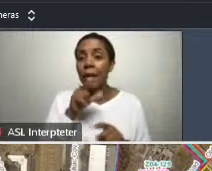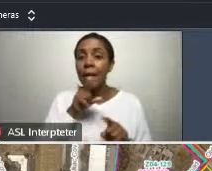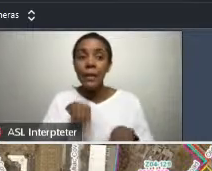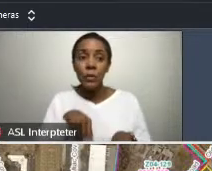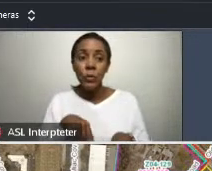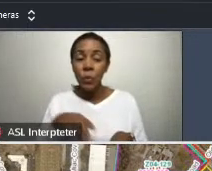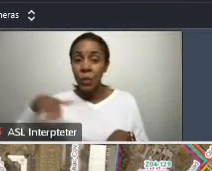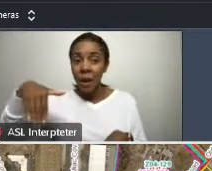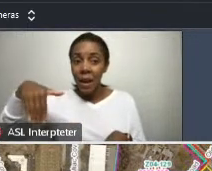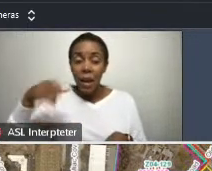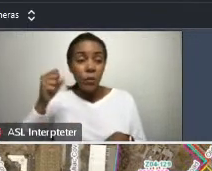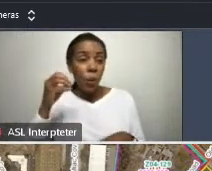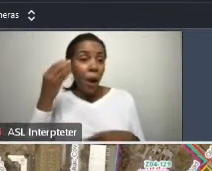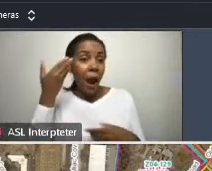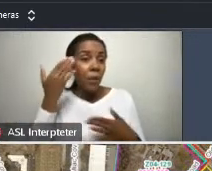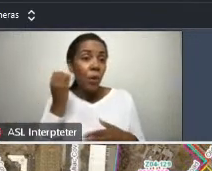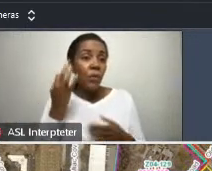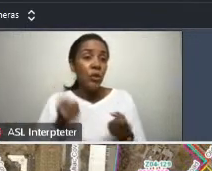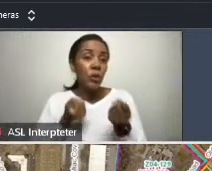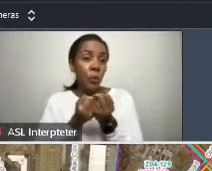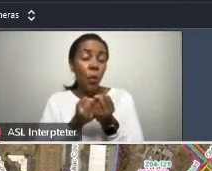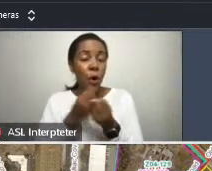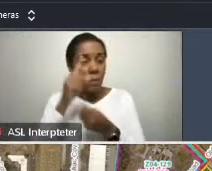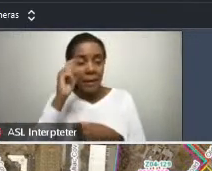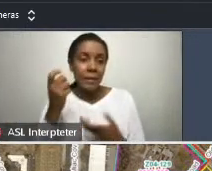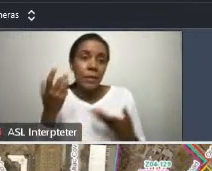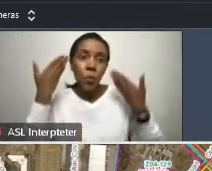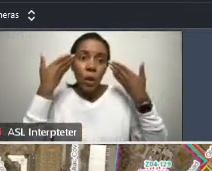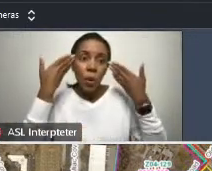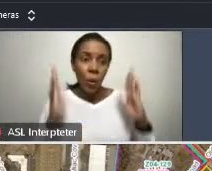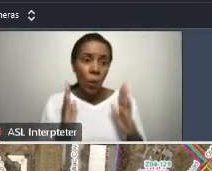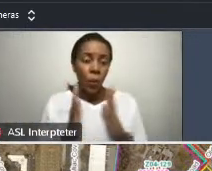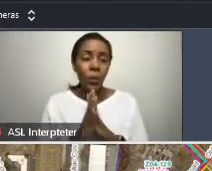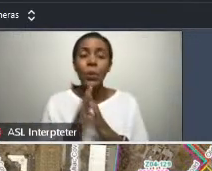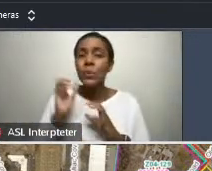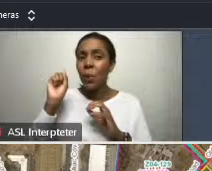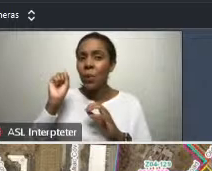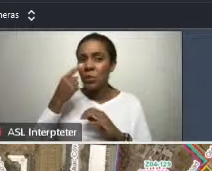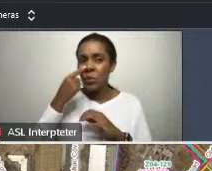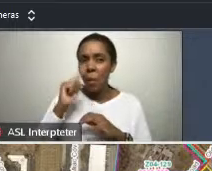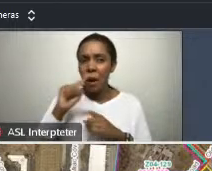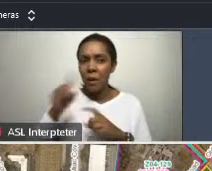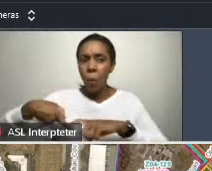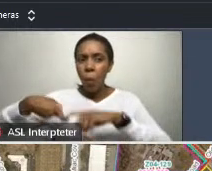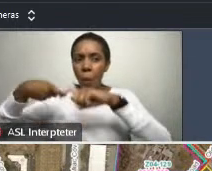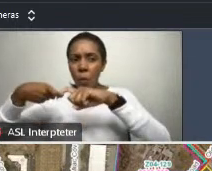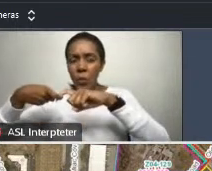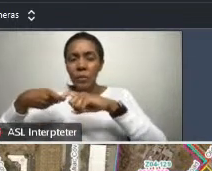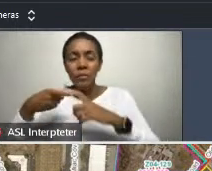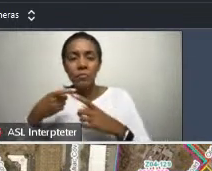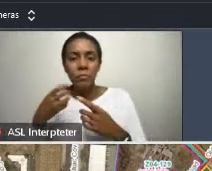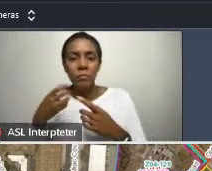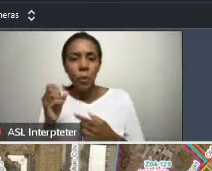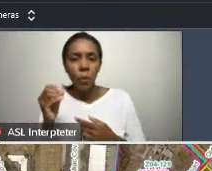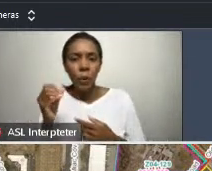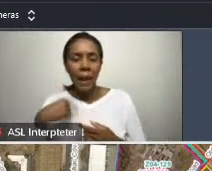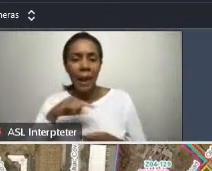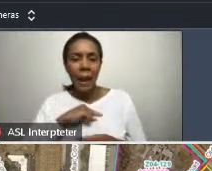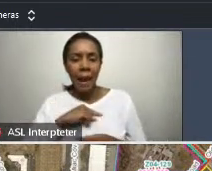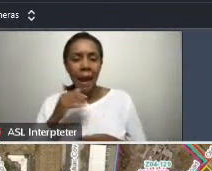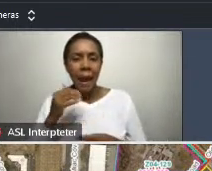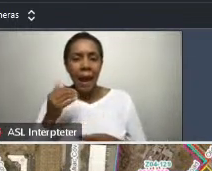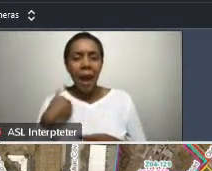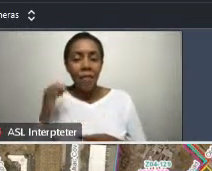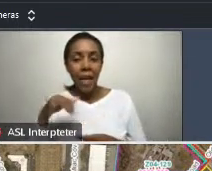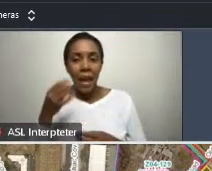know whether we should support it or not, because we don't know. Okay, can we hold that till we get that information? Councilwoman Robinson,